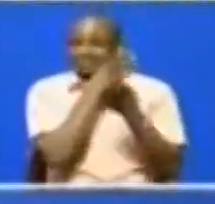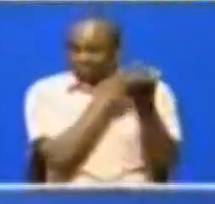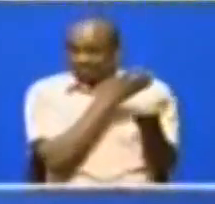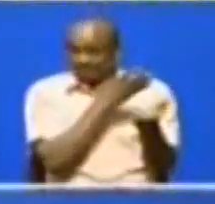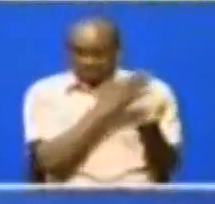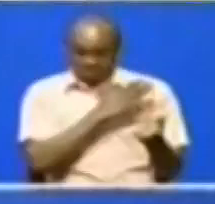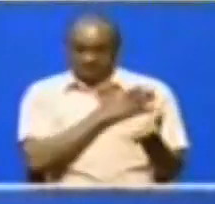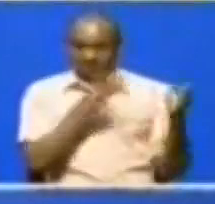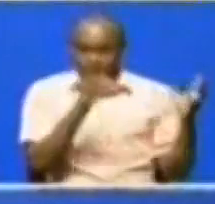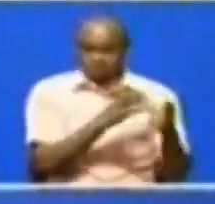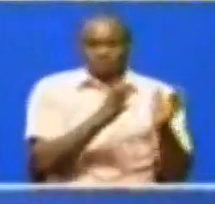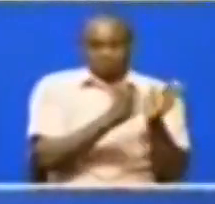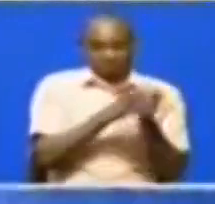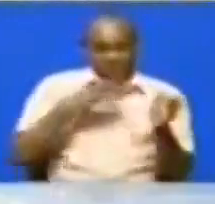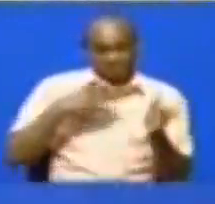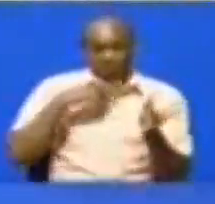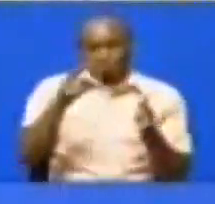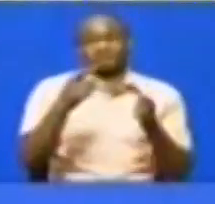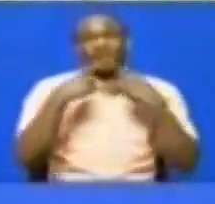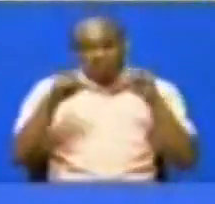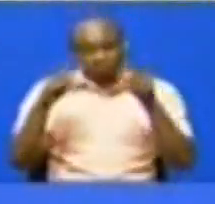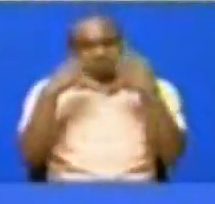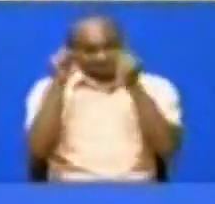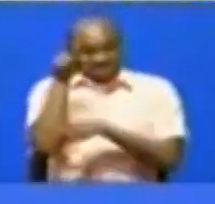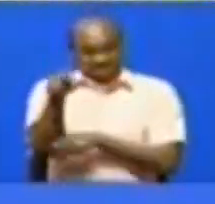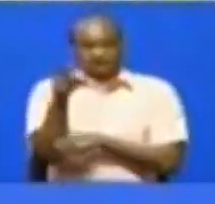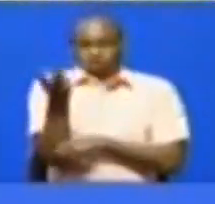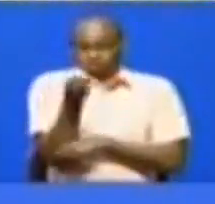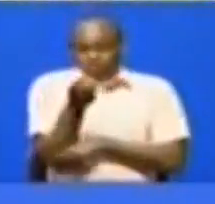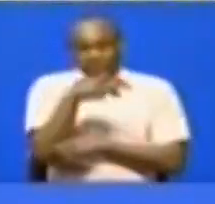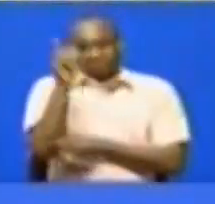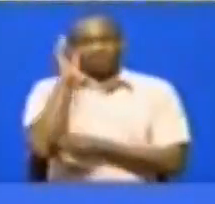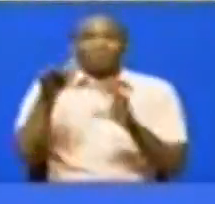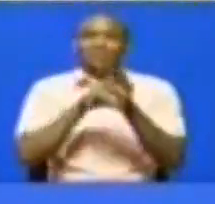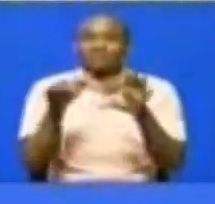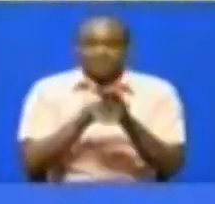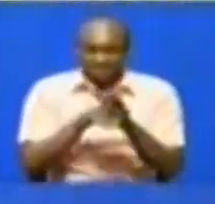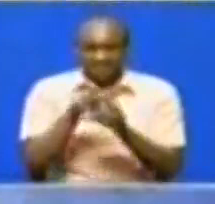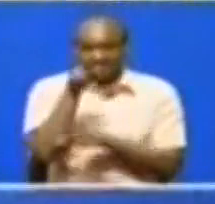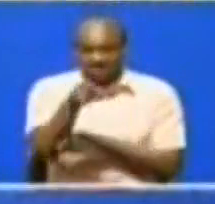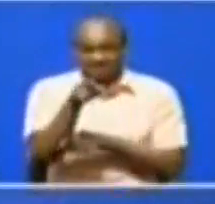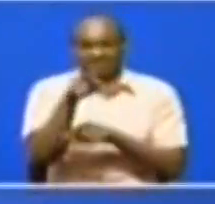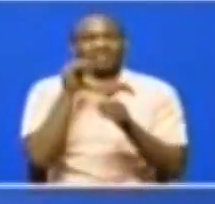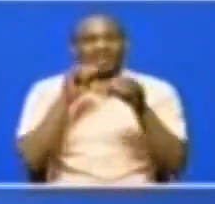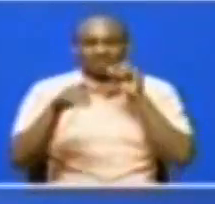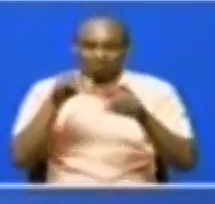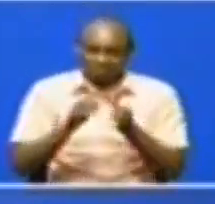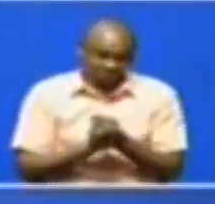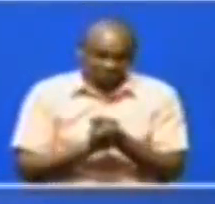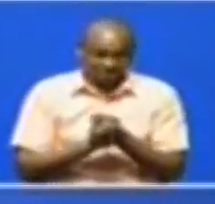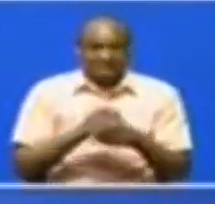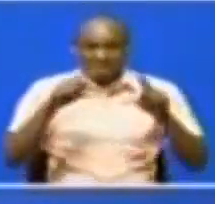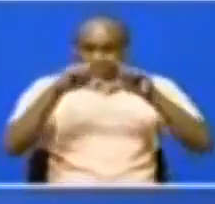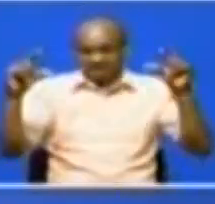and whoever was pronounced president-elect that will participate in this fresh election. On